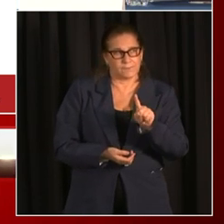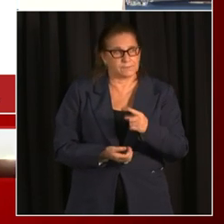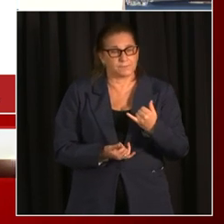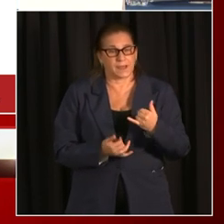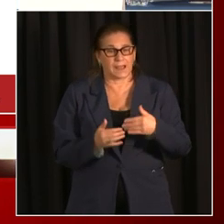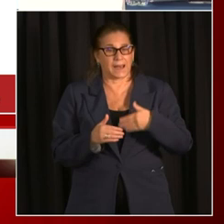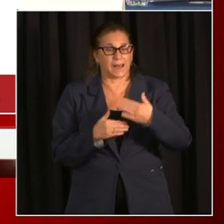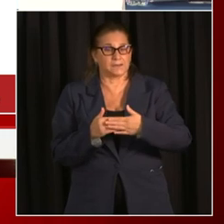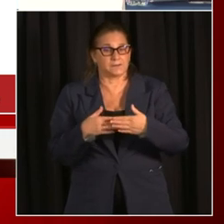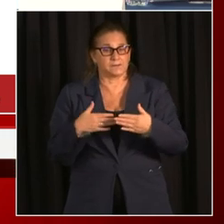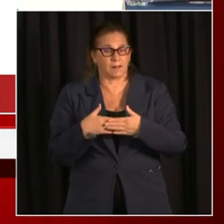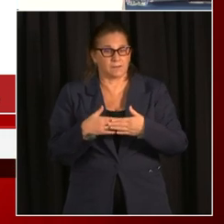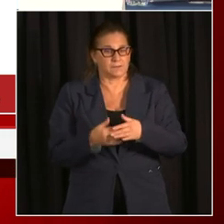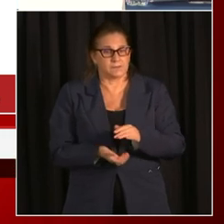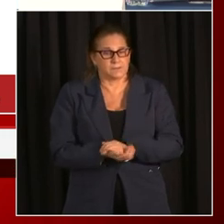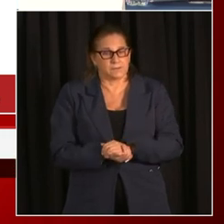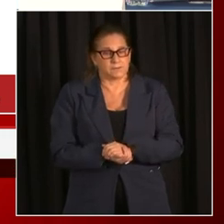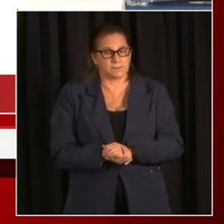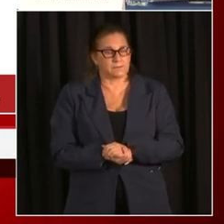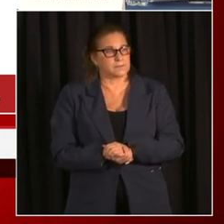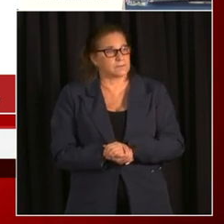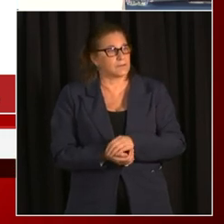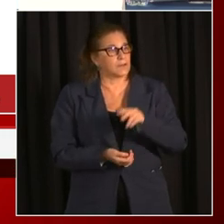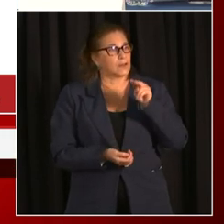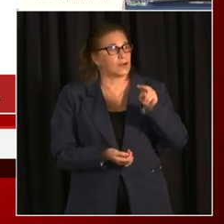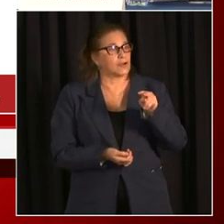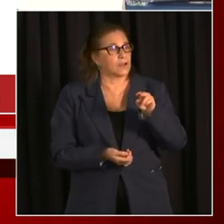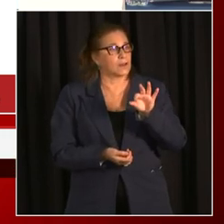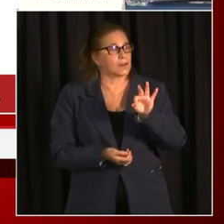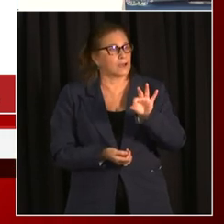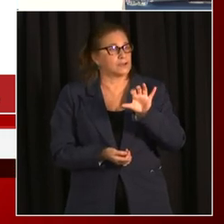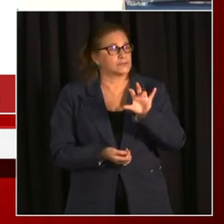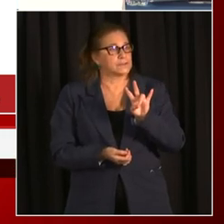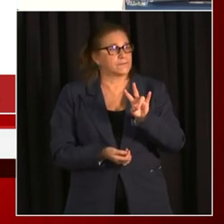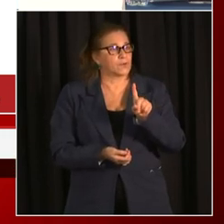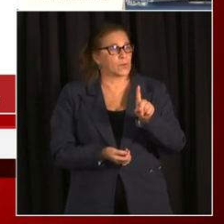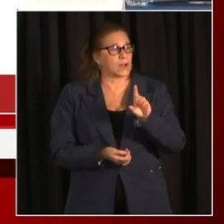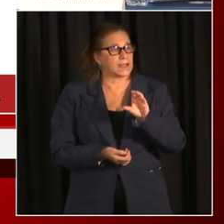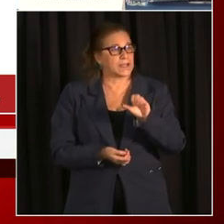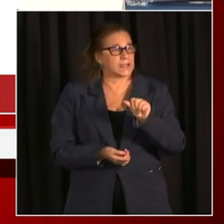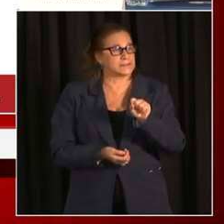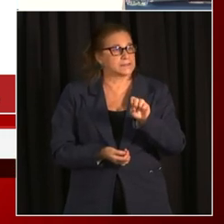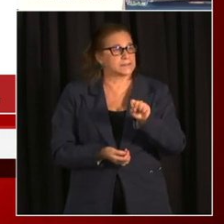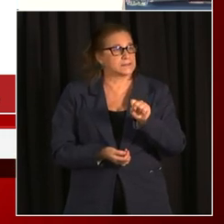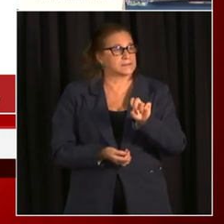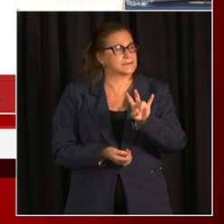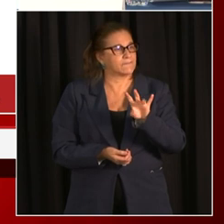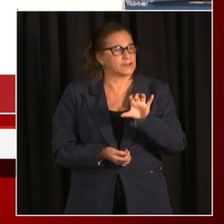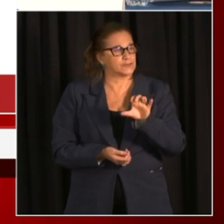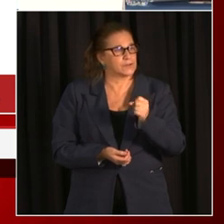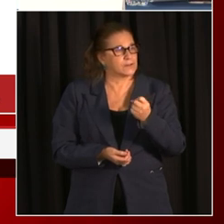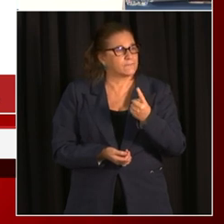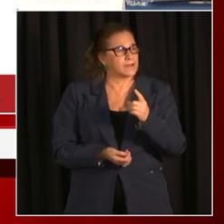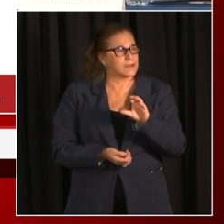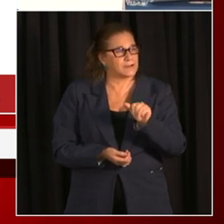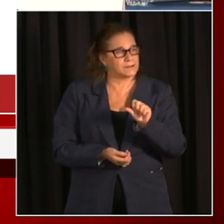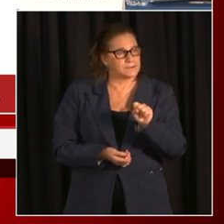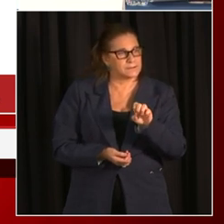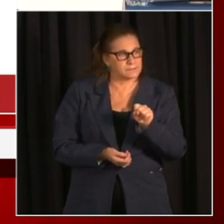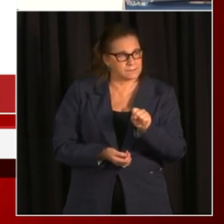at 971 cases since July 31st, looking at characteristics of close